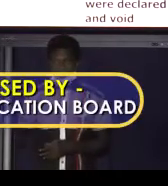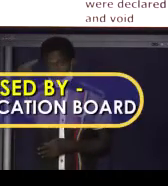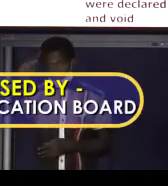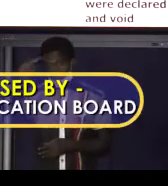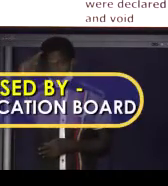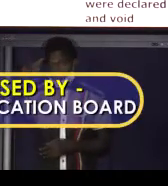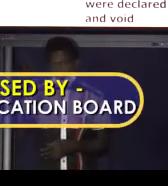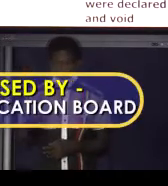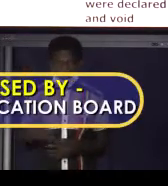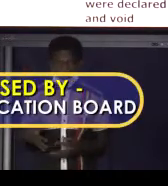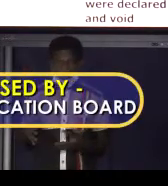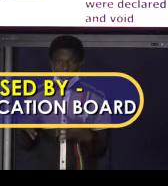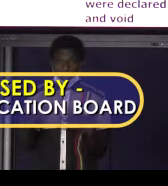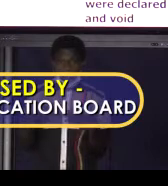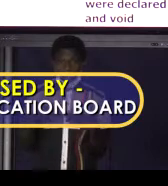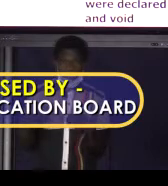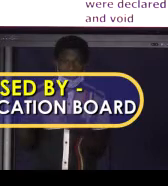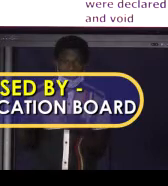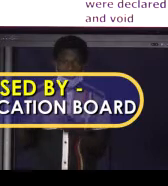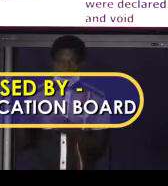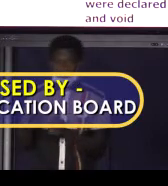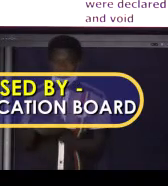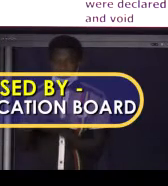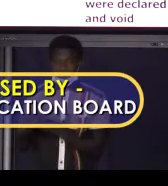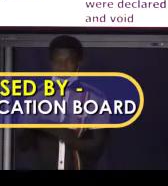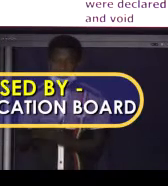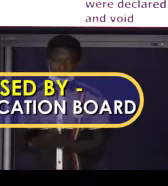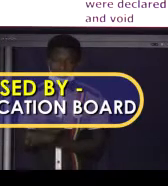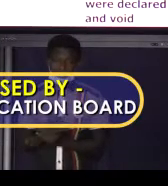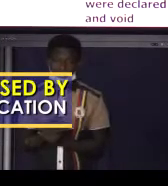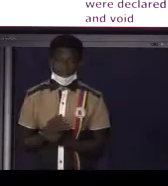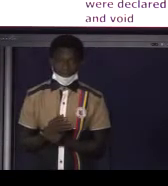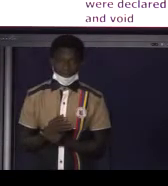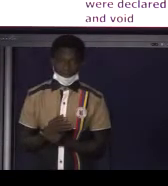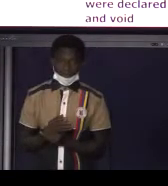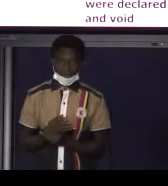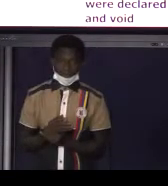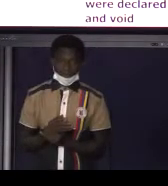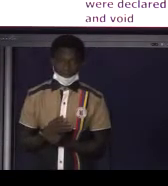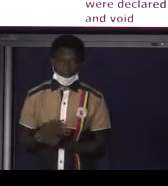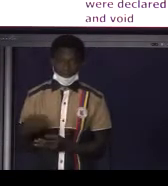achieving something. Ways and means mean